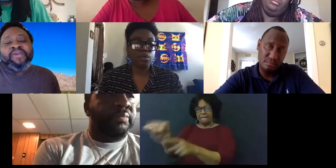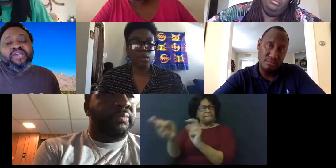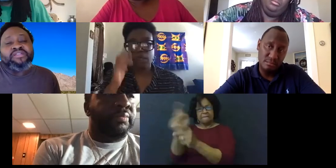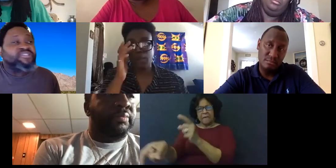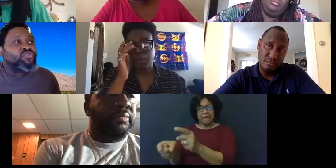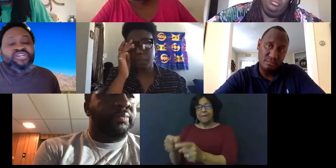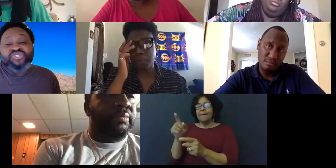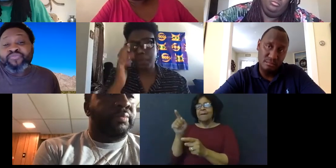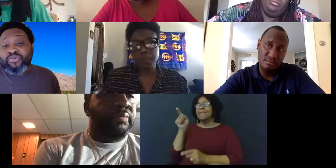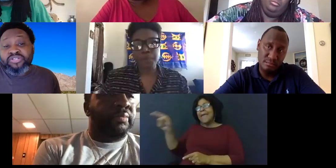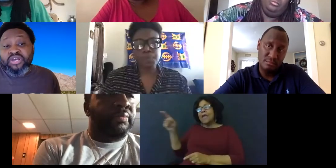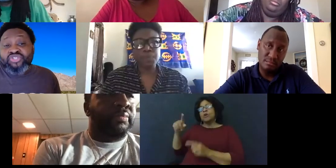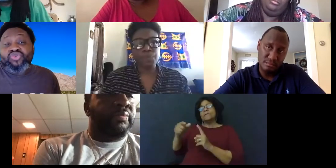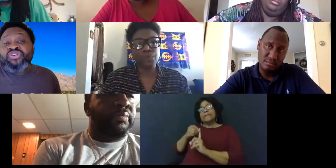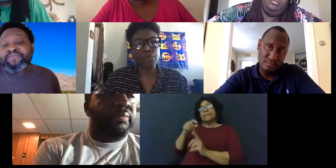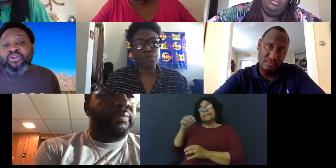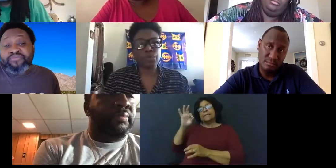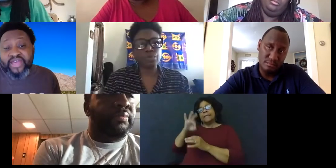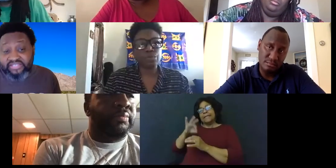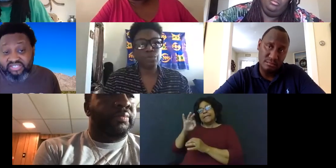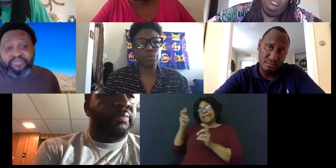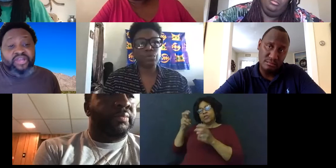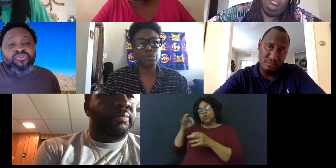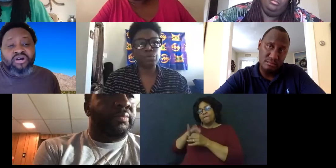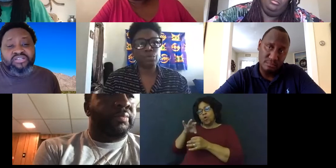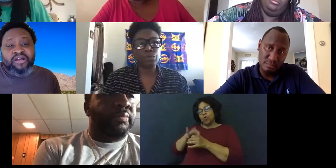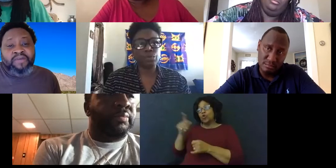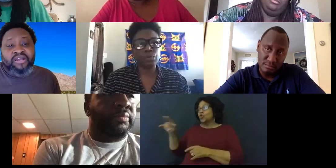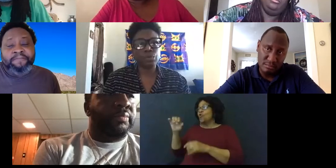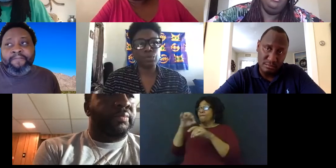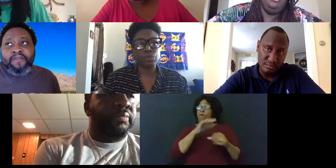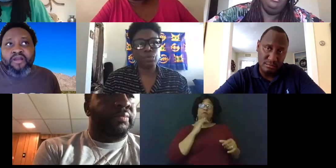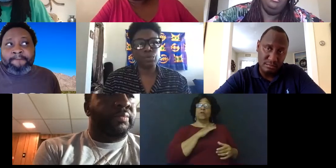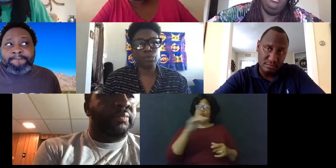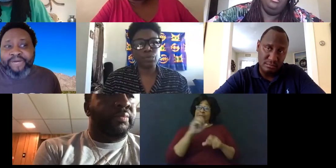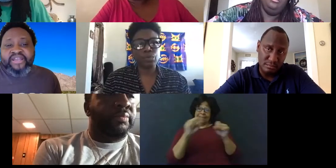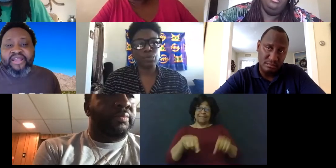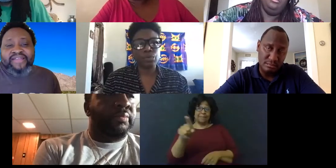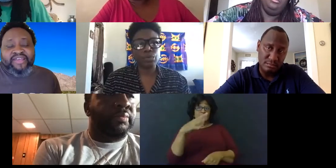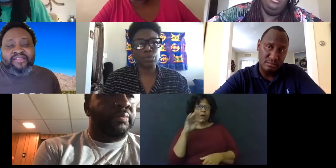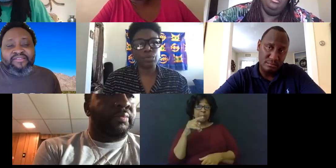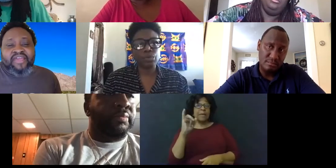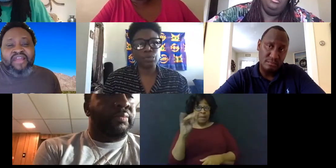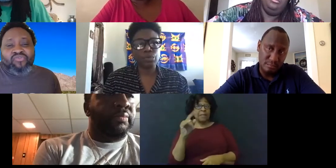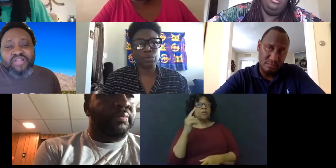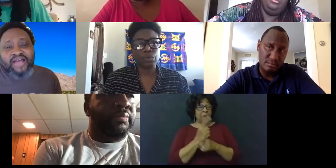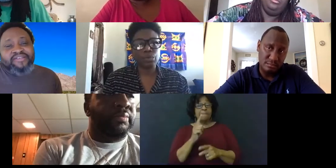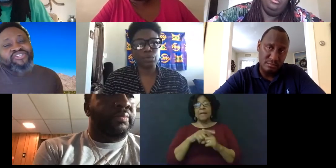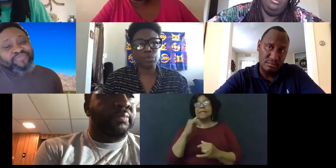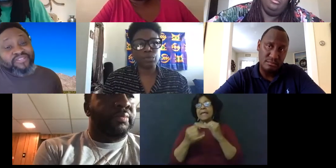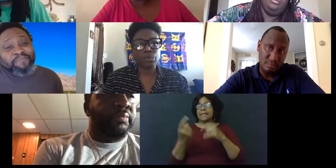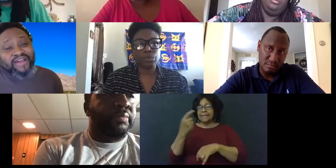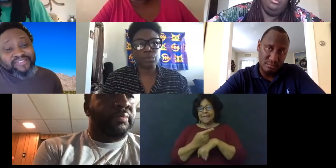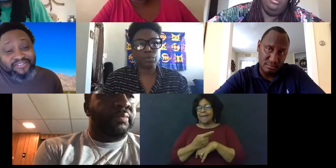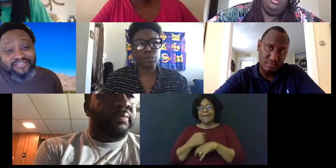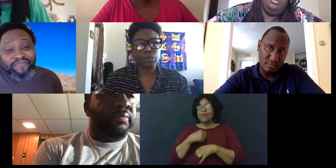them being single issue voters. So you keep voting for that system that you talked about, Imani, but at the end of the day, not realizing that